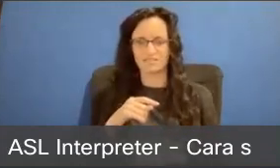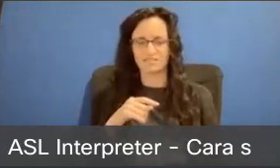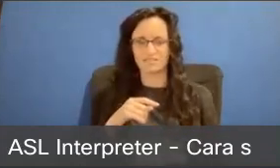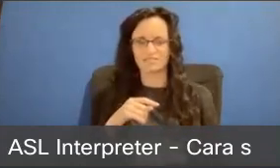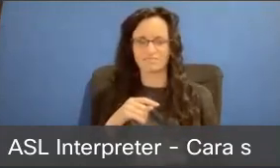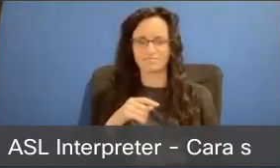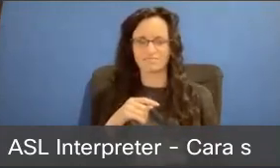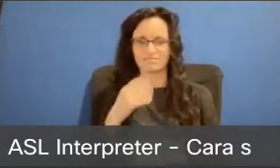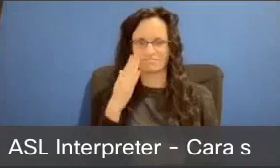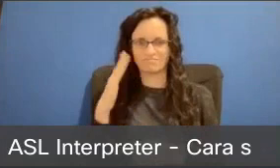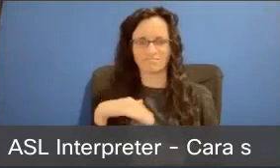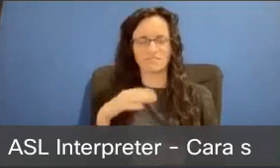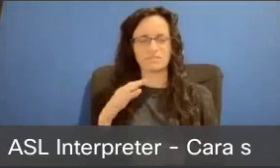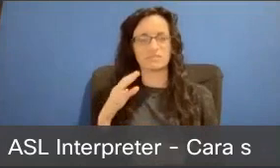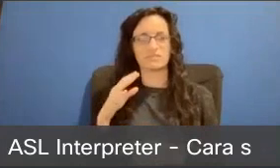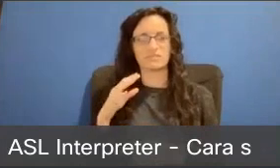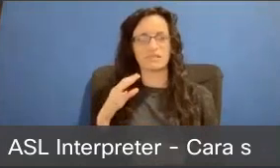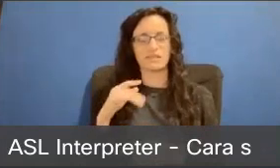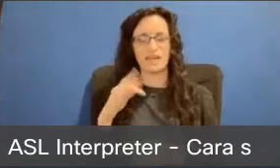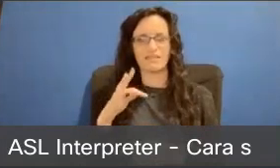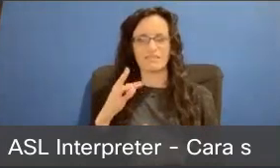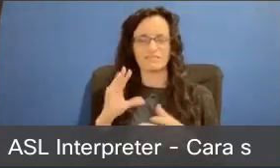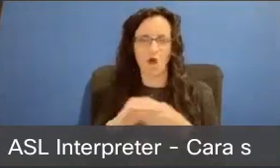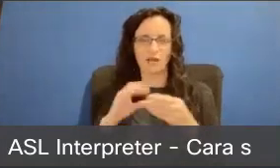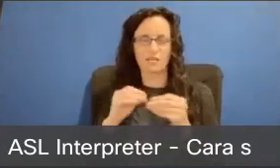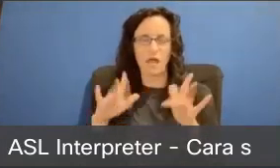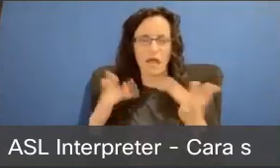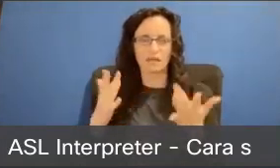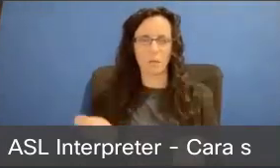You know, so I think if you're putting it in such like a light context, you know, I think